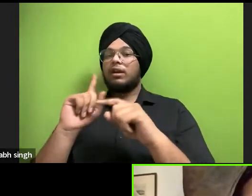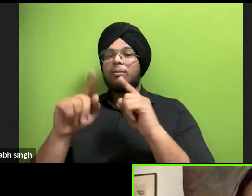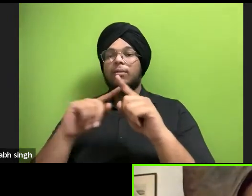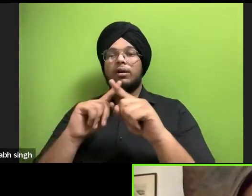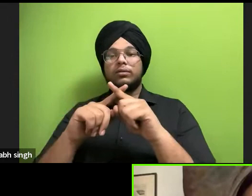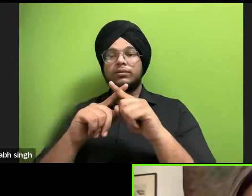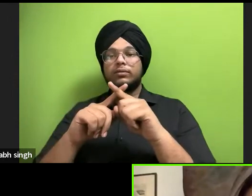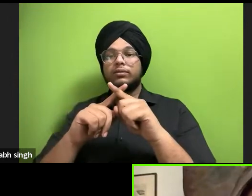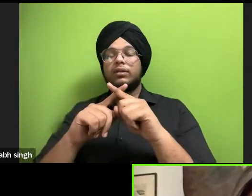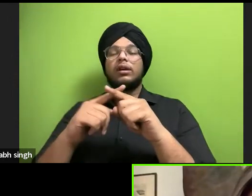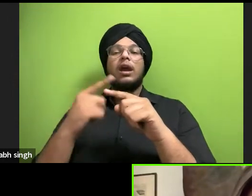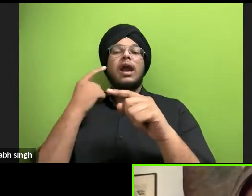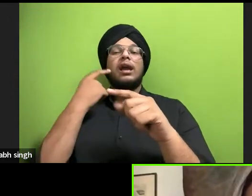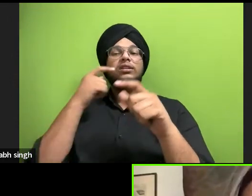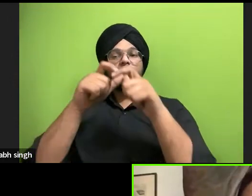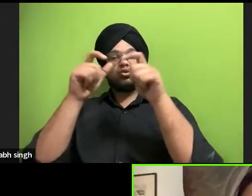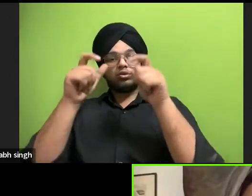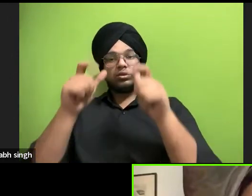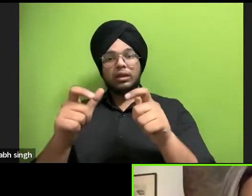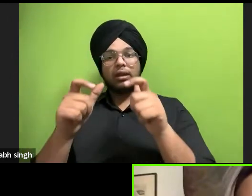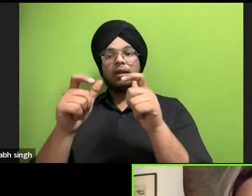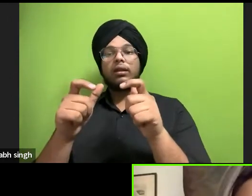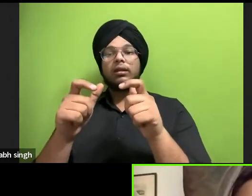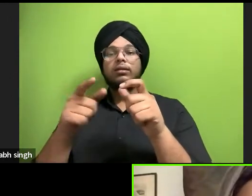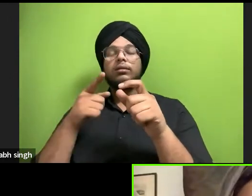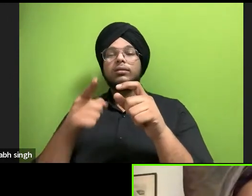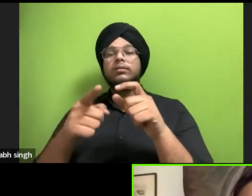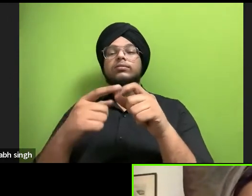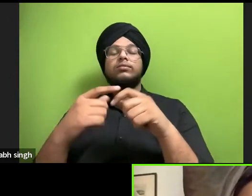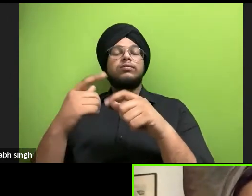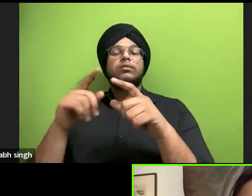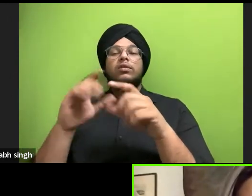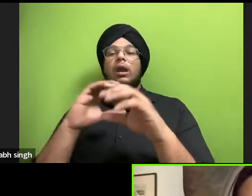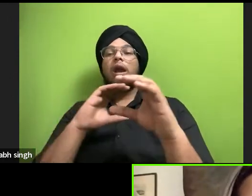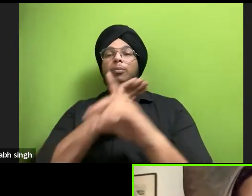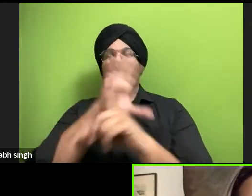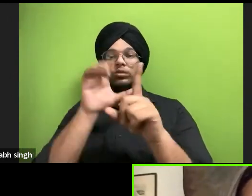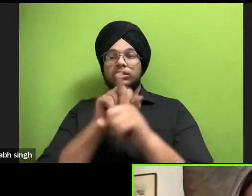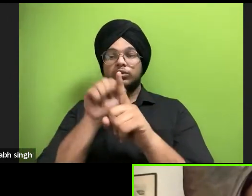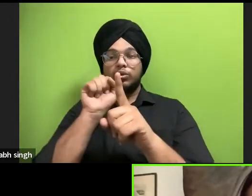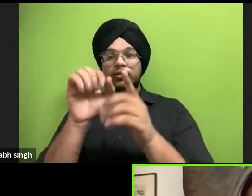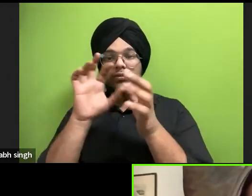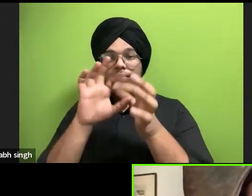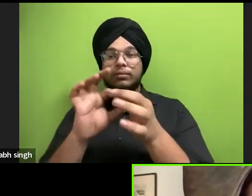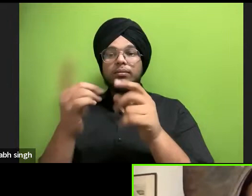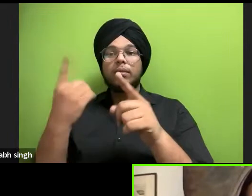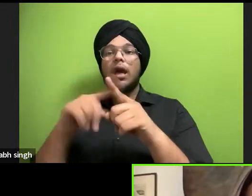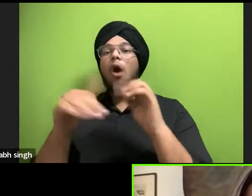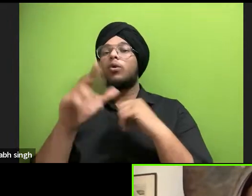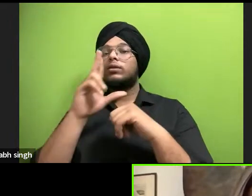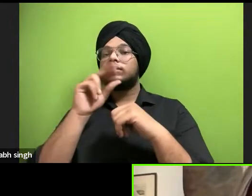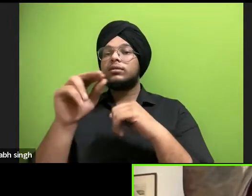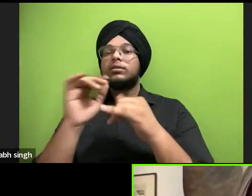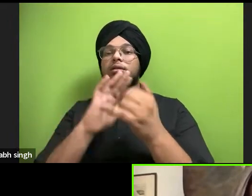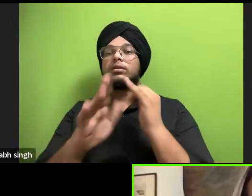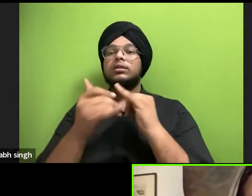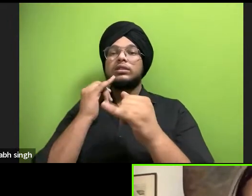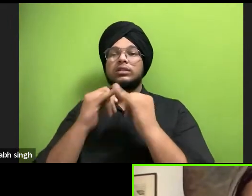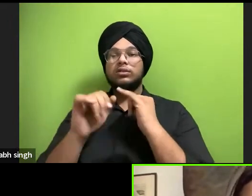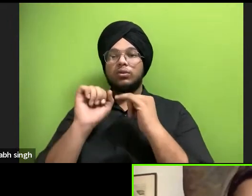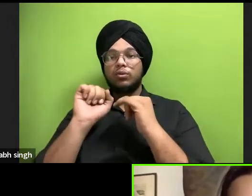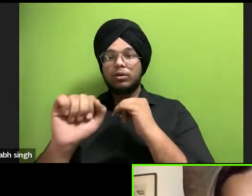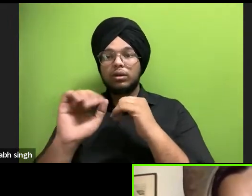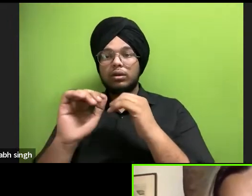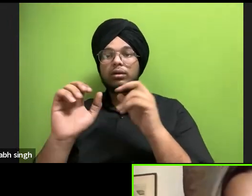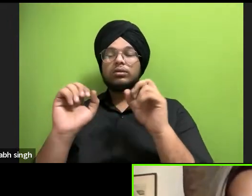the institution is, our role with communities, and how we speak and the histories we